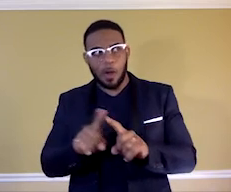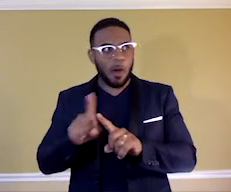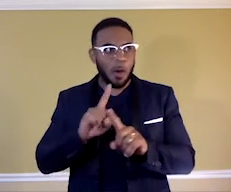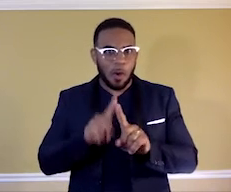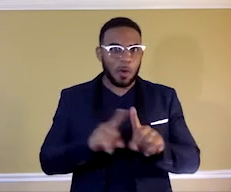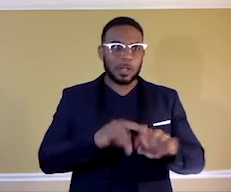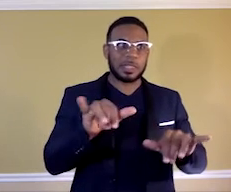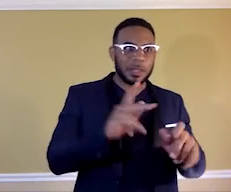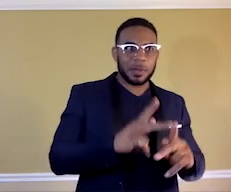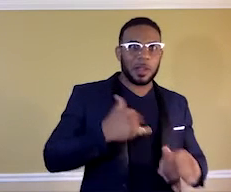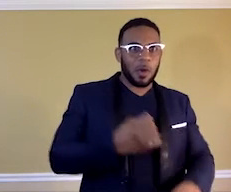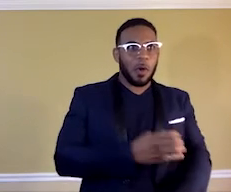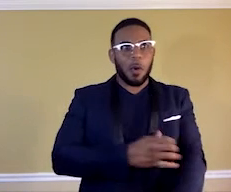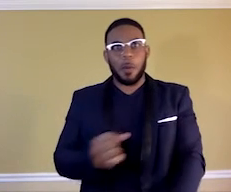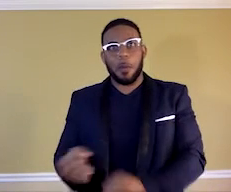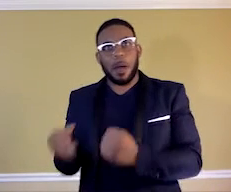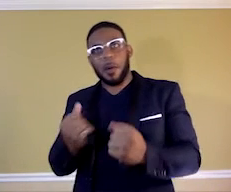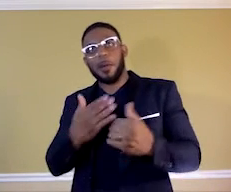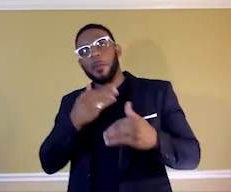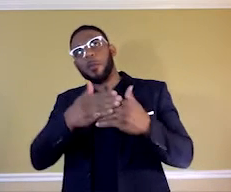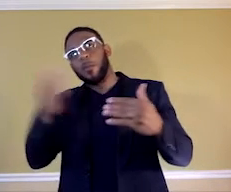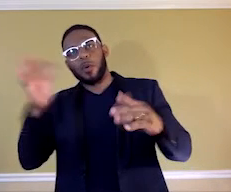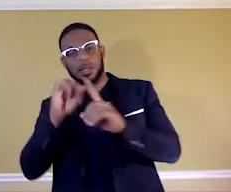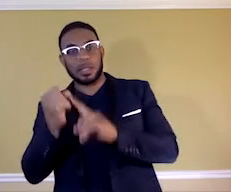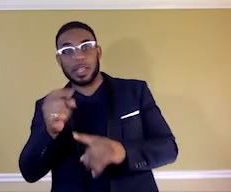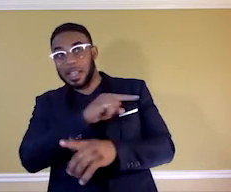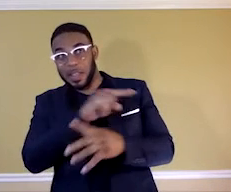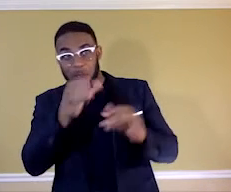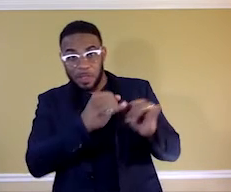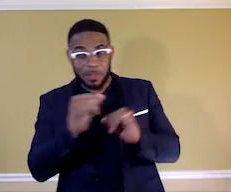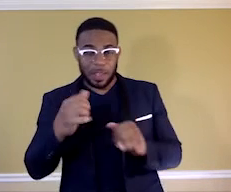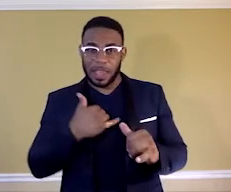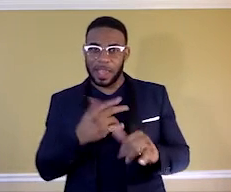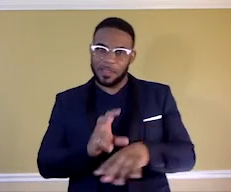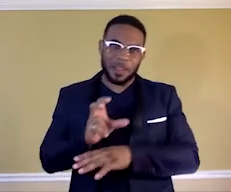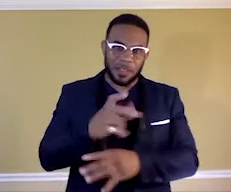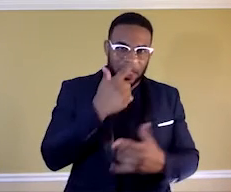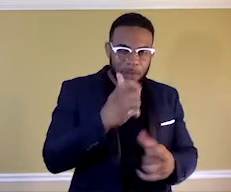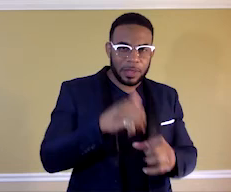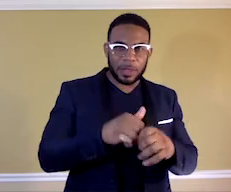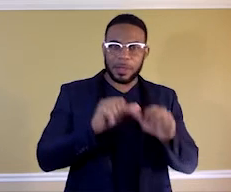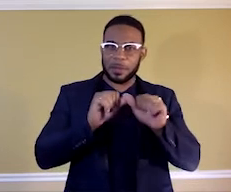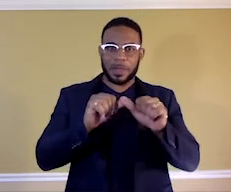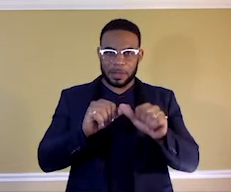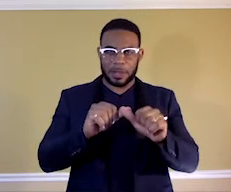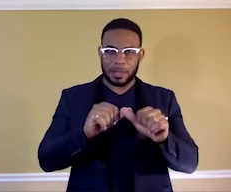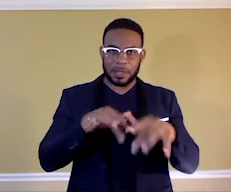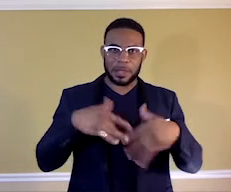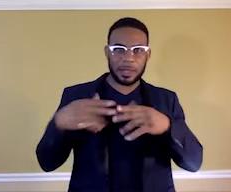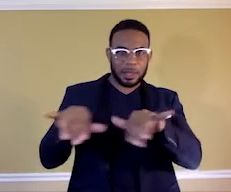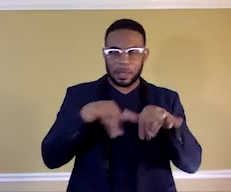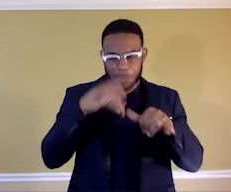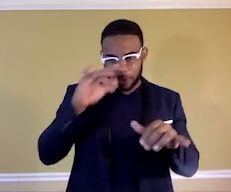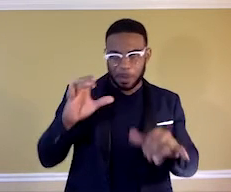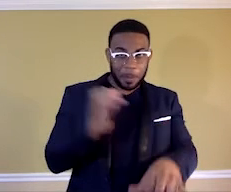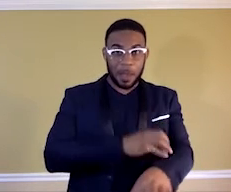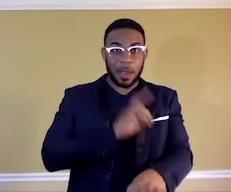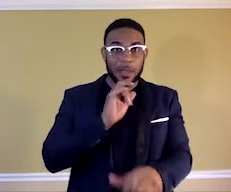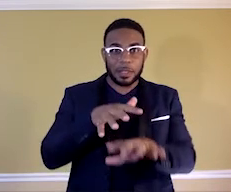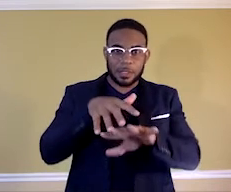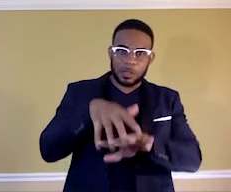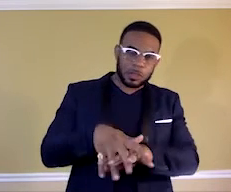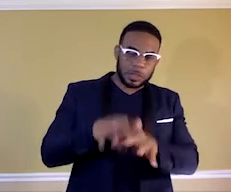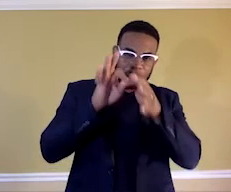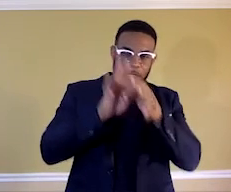same people who hold power in greater society. These individuals have a vested interest in maintaining the status quo because their power is